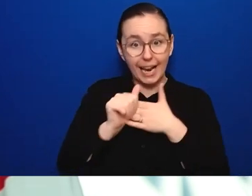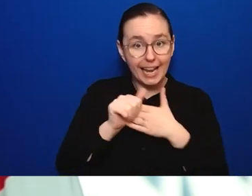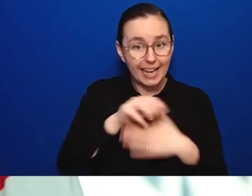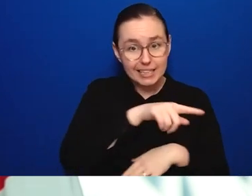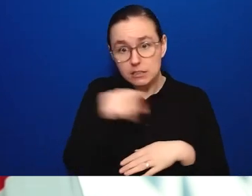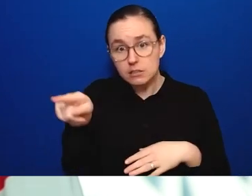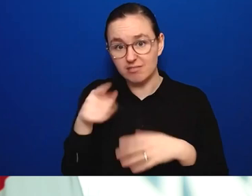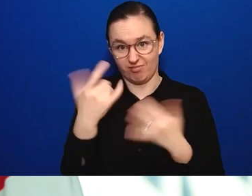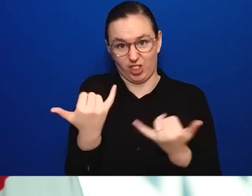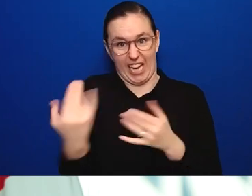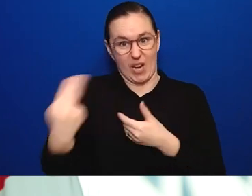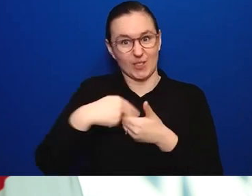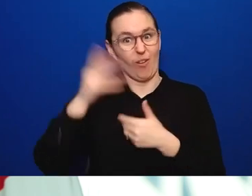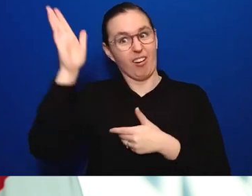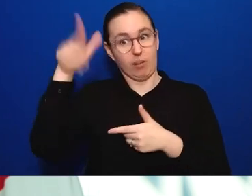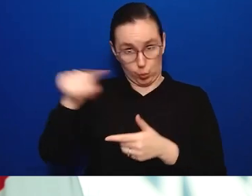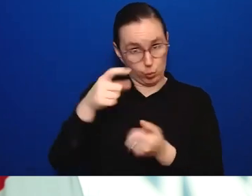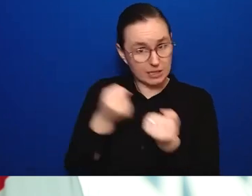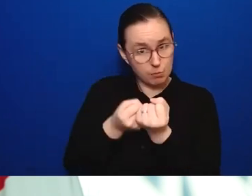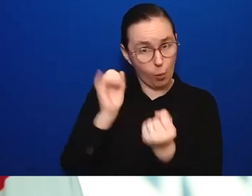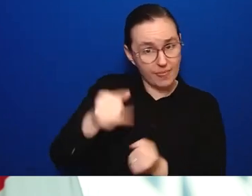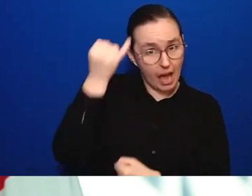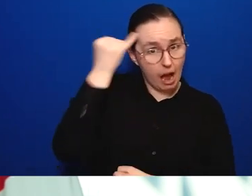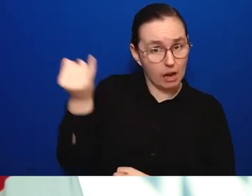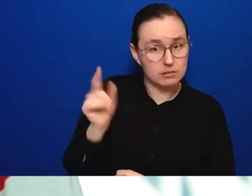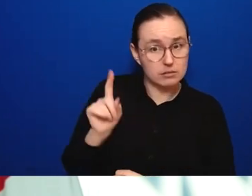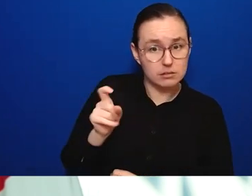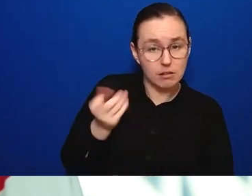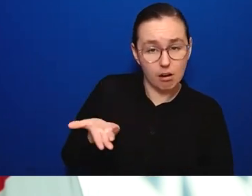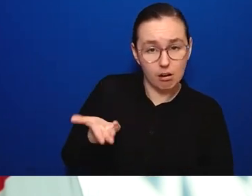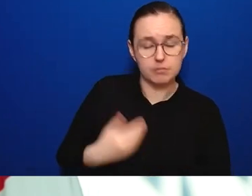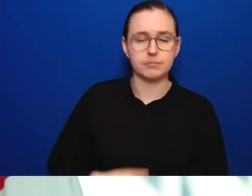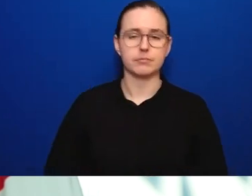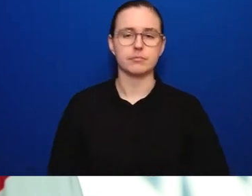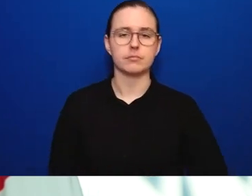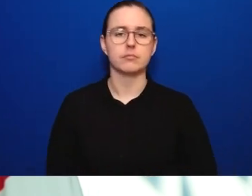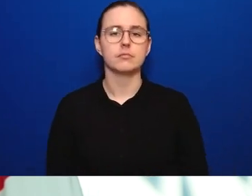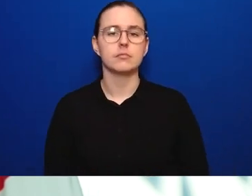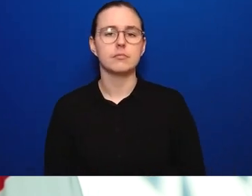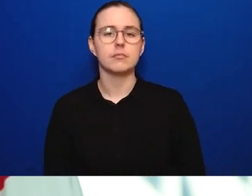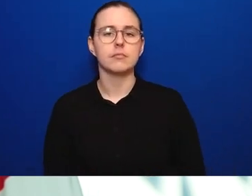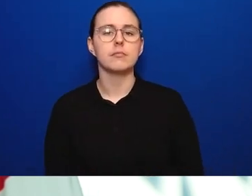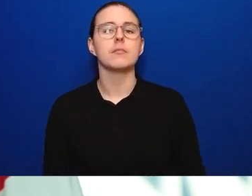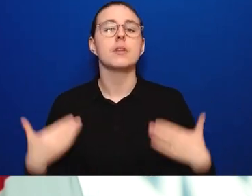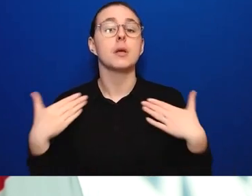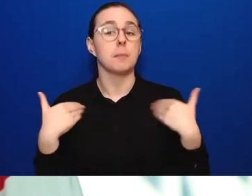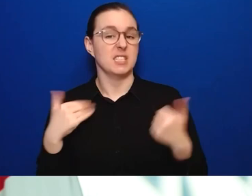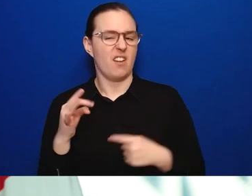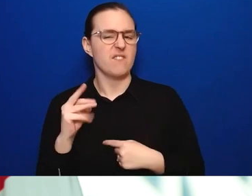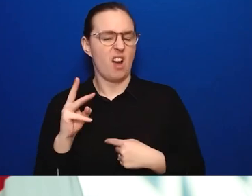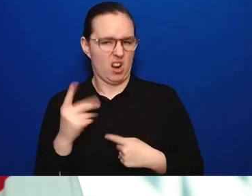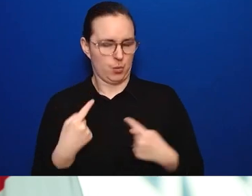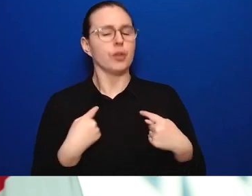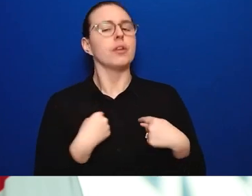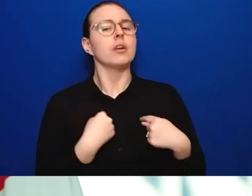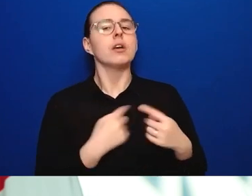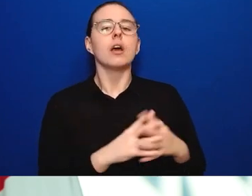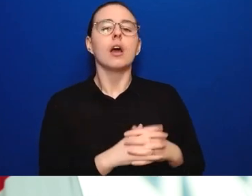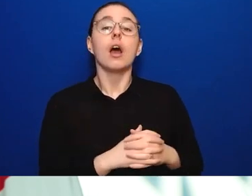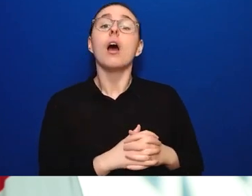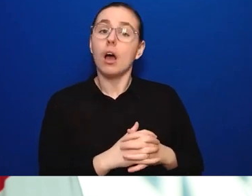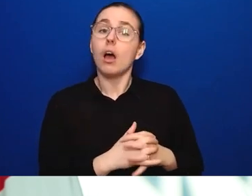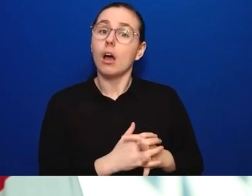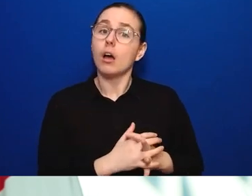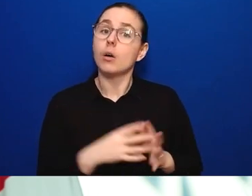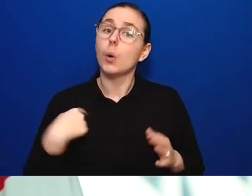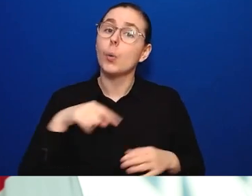it. Certainly in terms of the Amber Alert, that's used right now in British Columbia. It is our plan